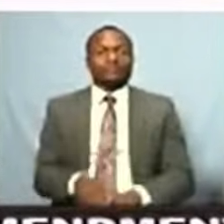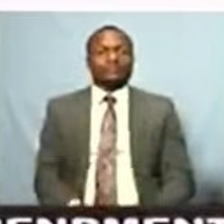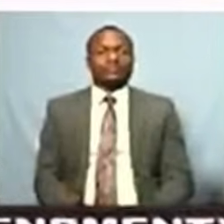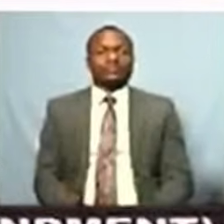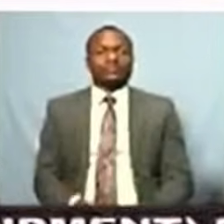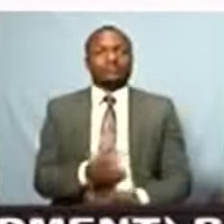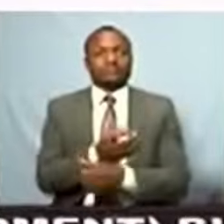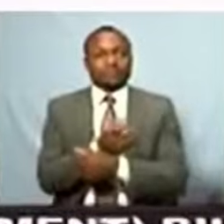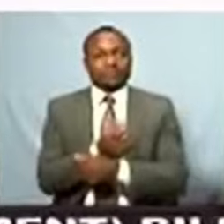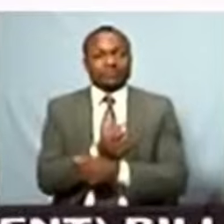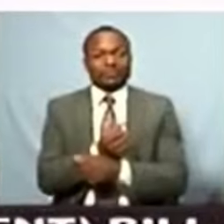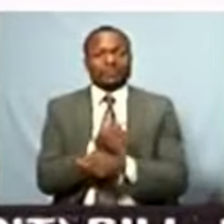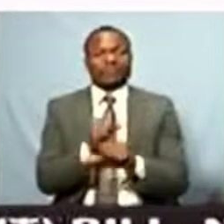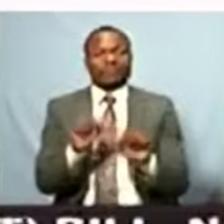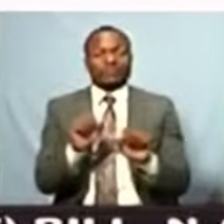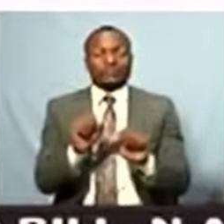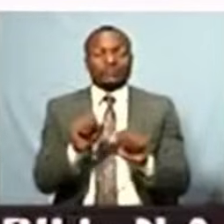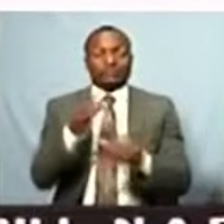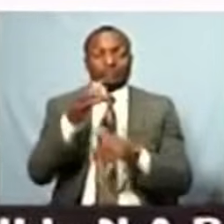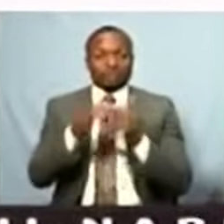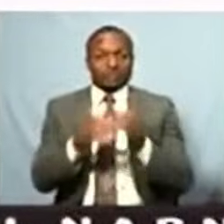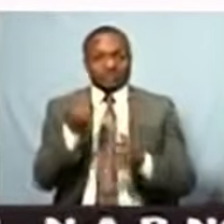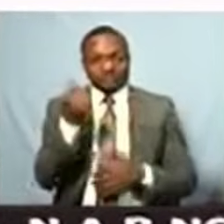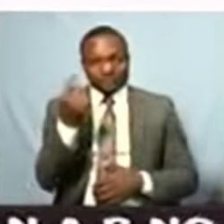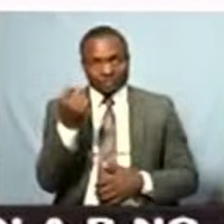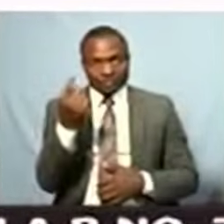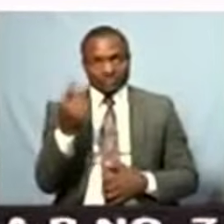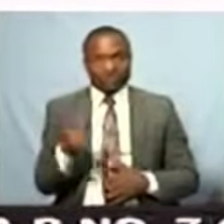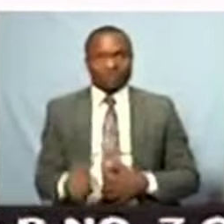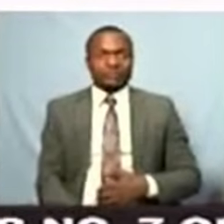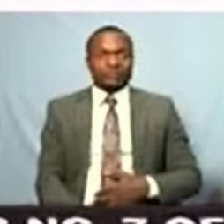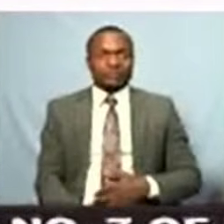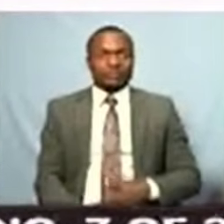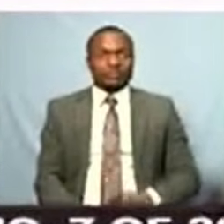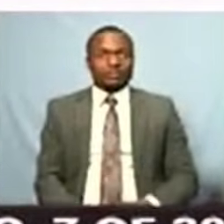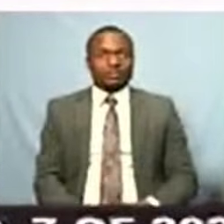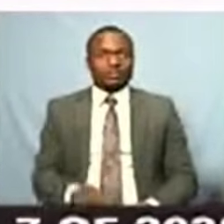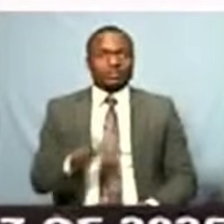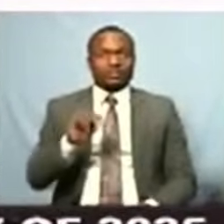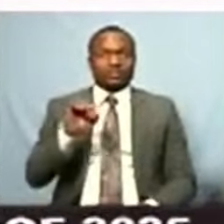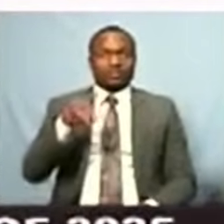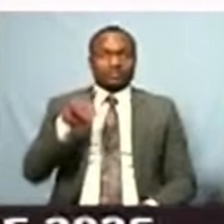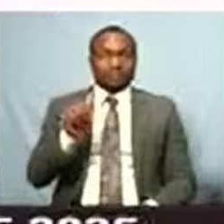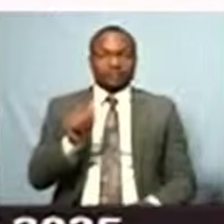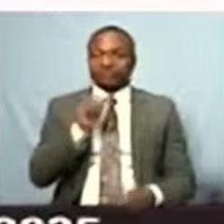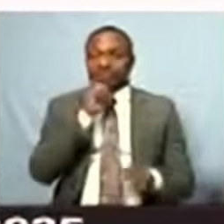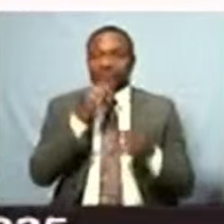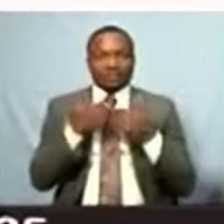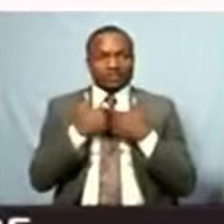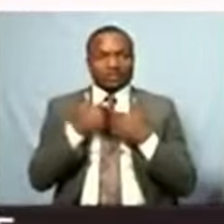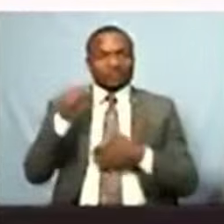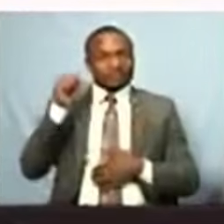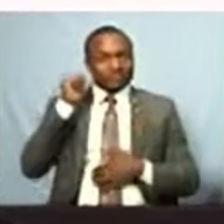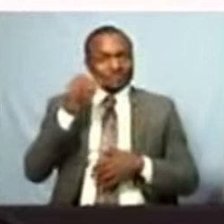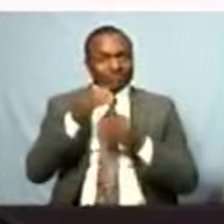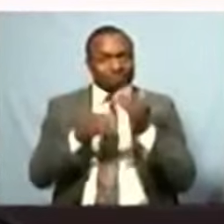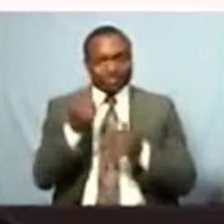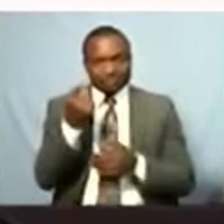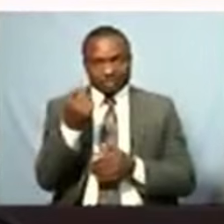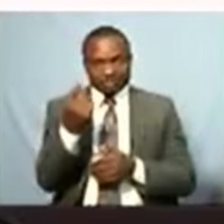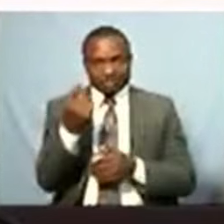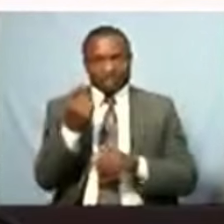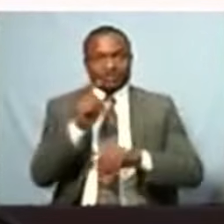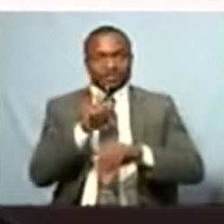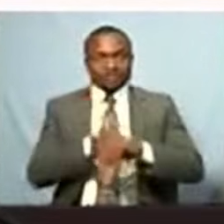put clearly here. Then clause 11, NIPA has no objection to clause 11 as it relates to the term